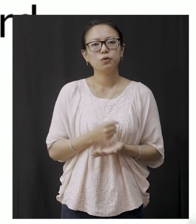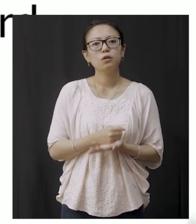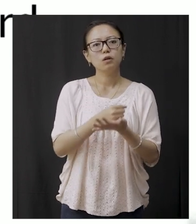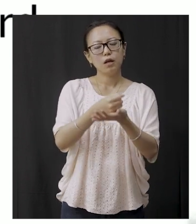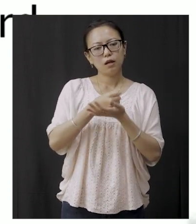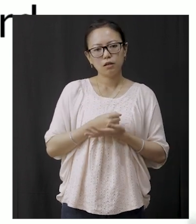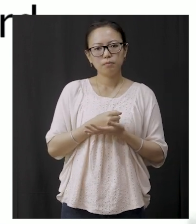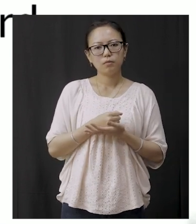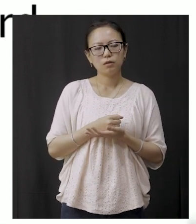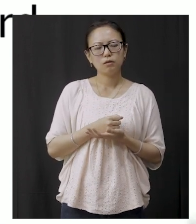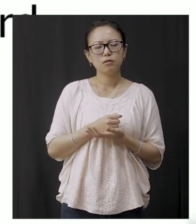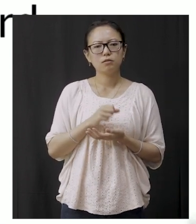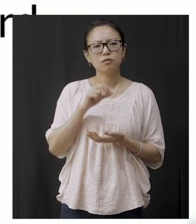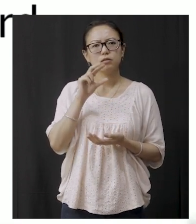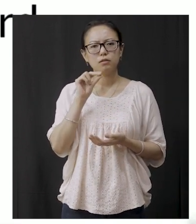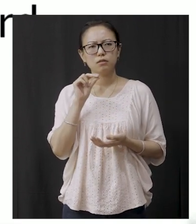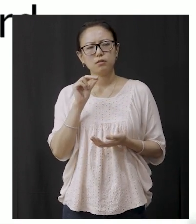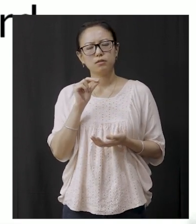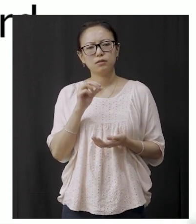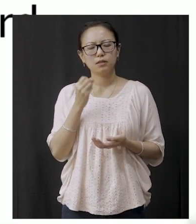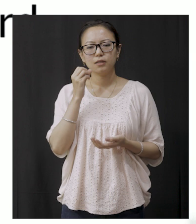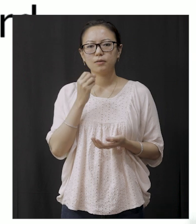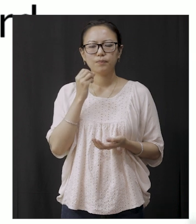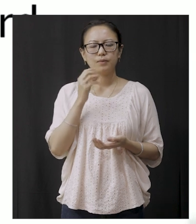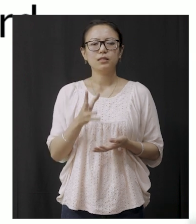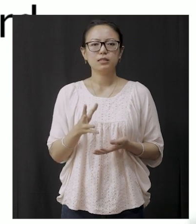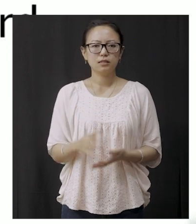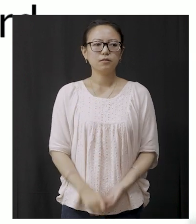say those hard words in a proper manner.